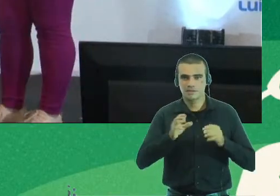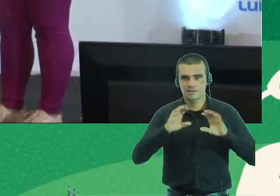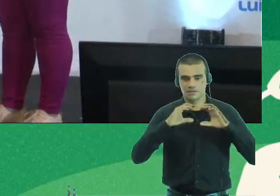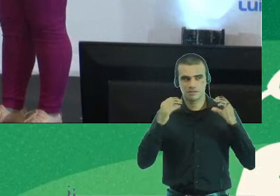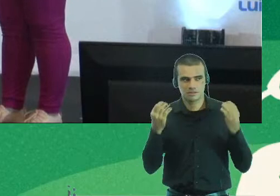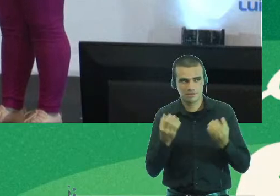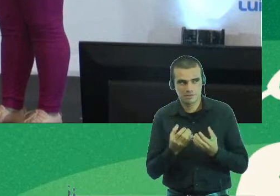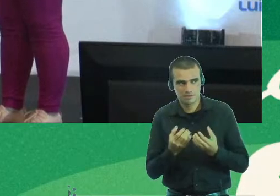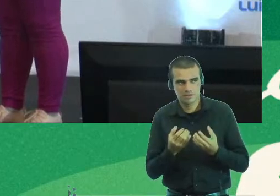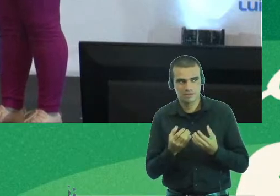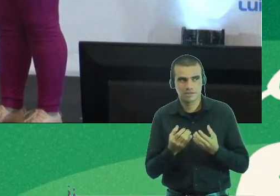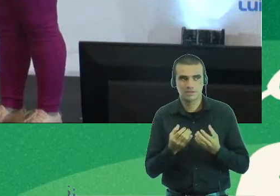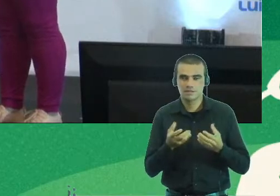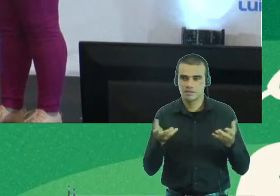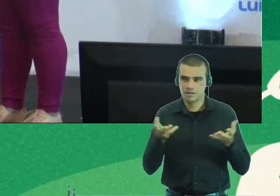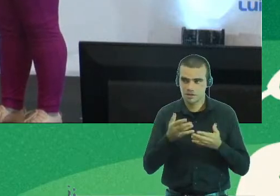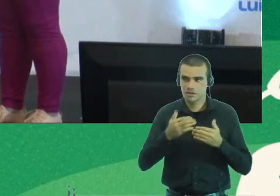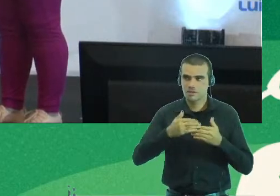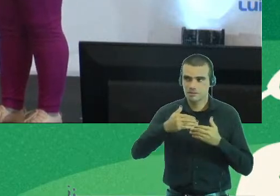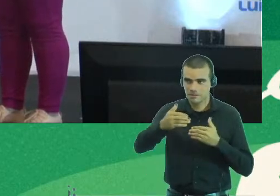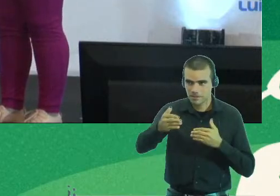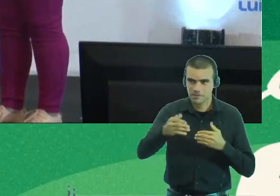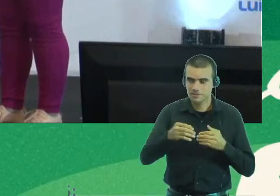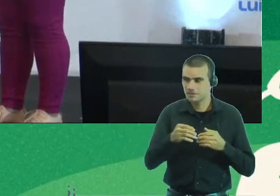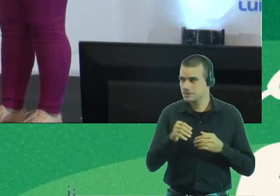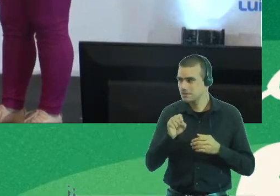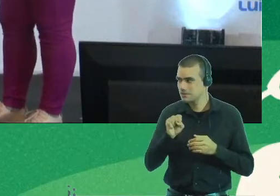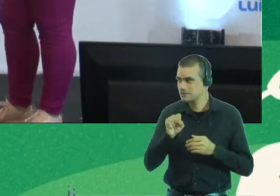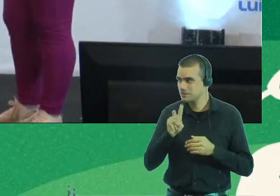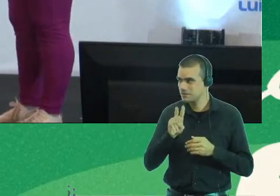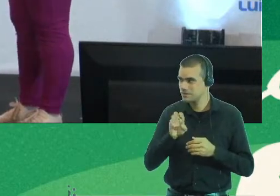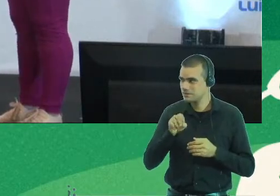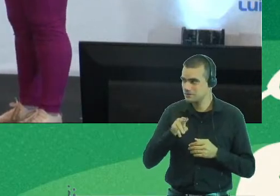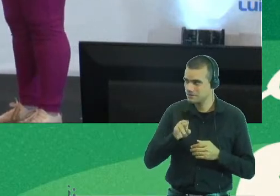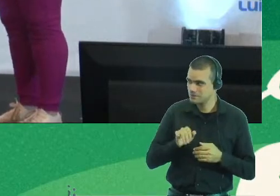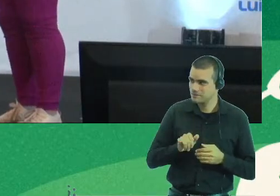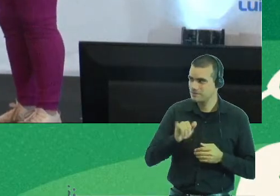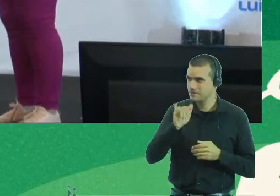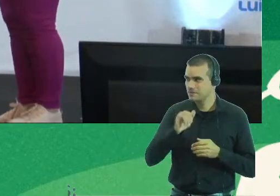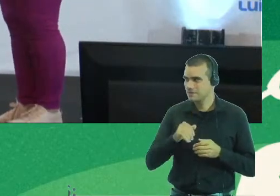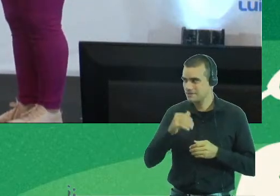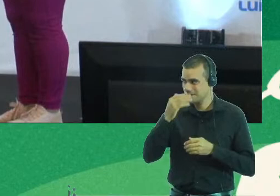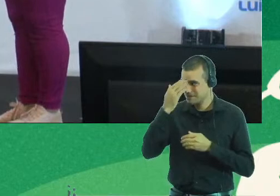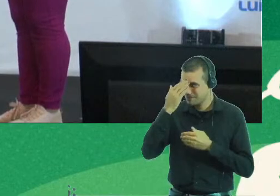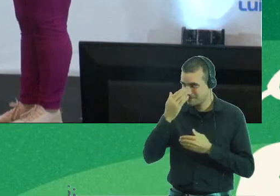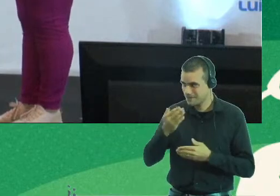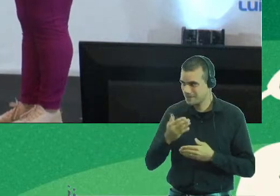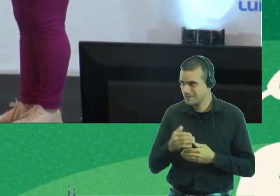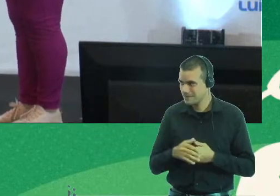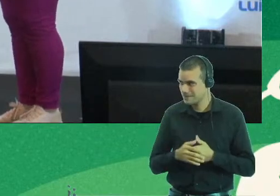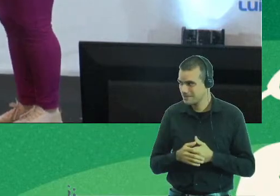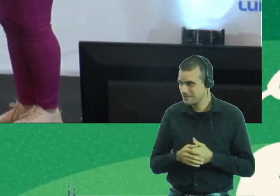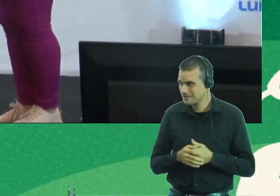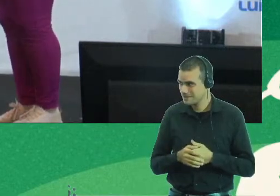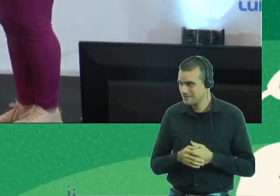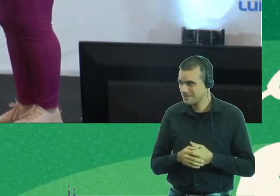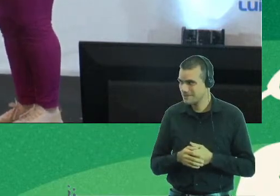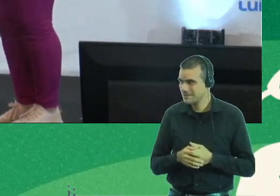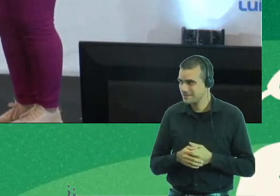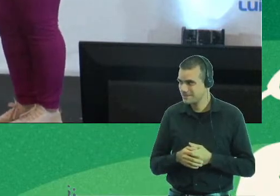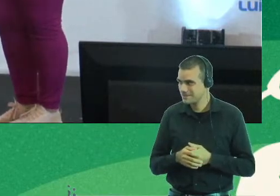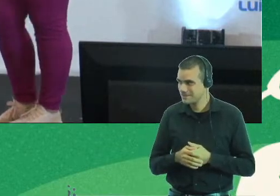this little gift. Cool. Thank you very much Awesome. for contributing with our community. Thank you. Yeah, it's a mug. That's really